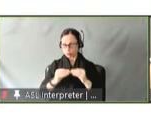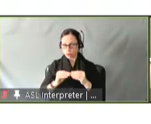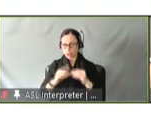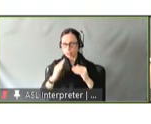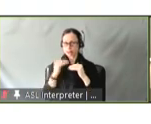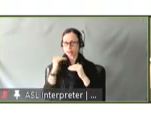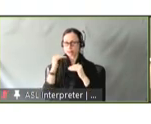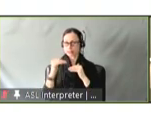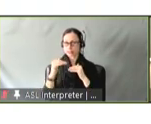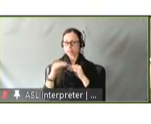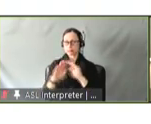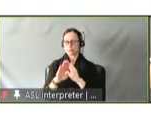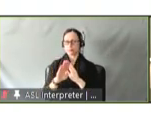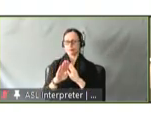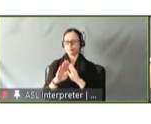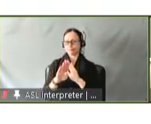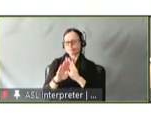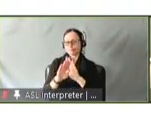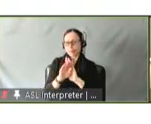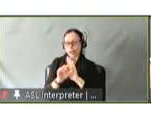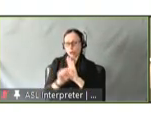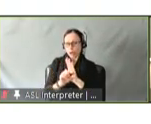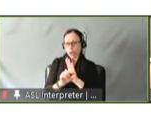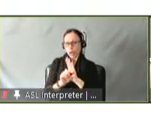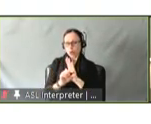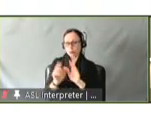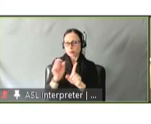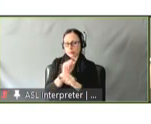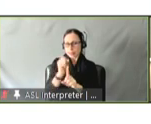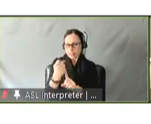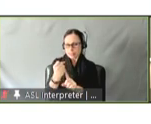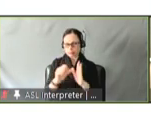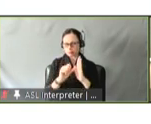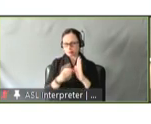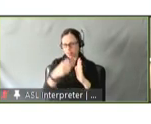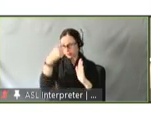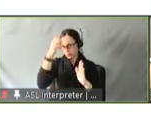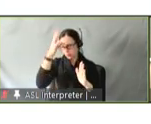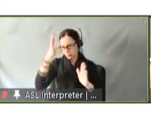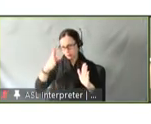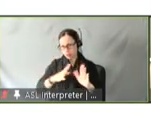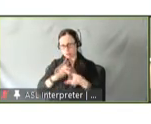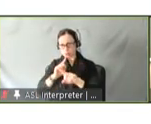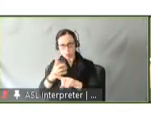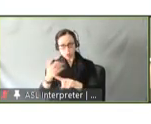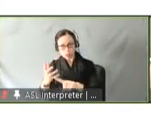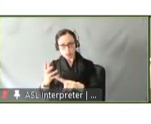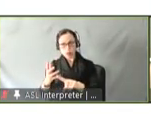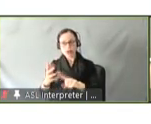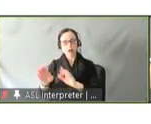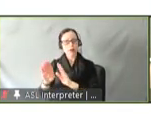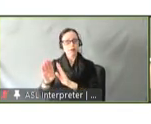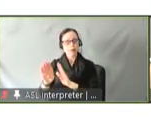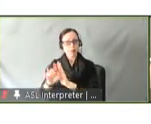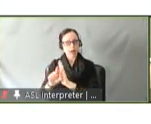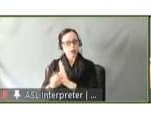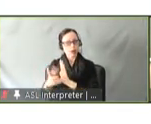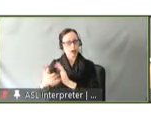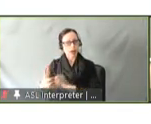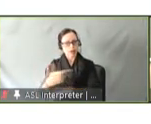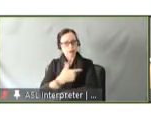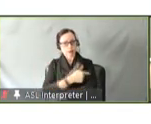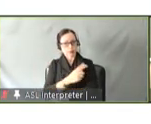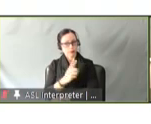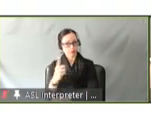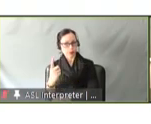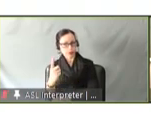the background incidence are highlighted. In males, we saw reporting rates exceeding background after dose one at